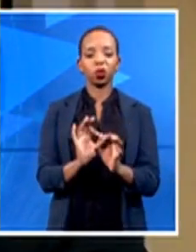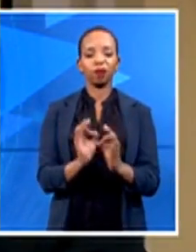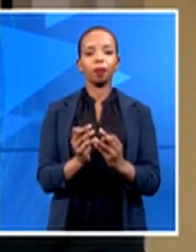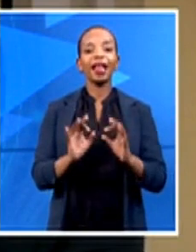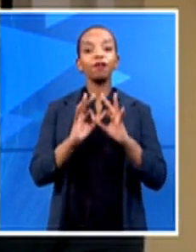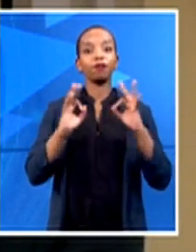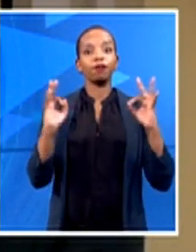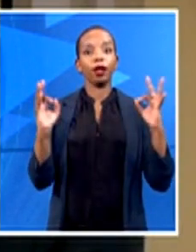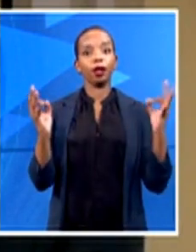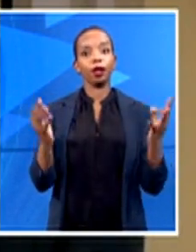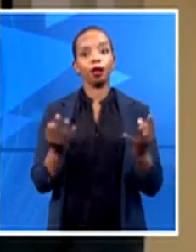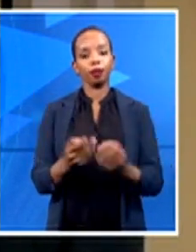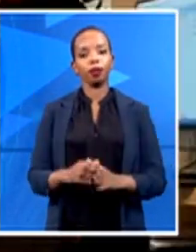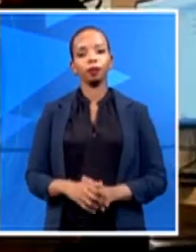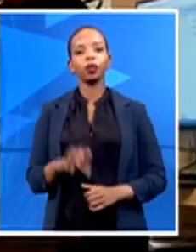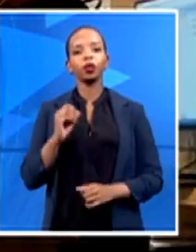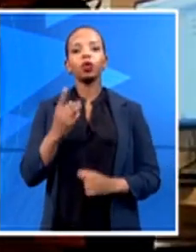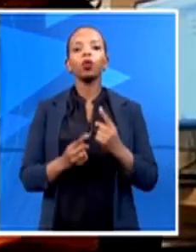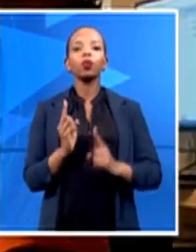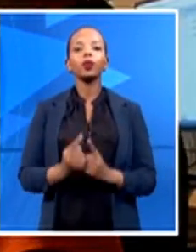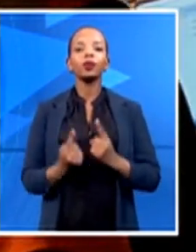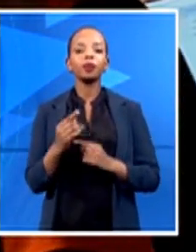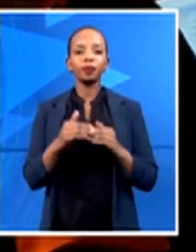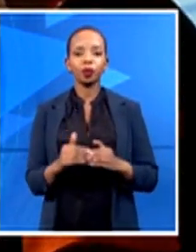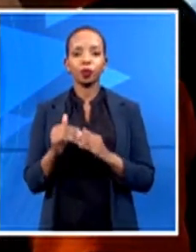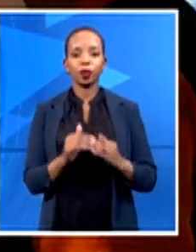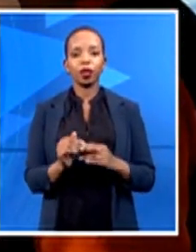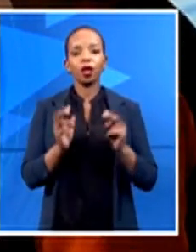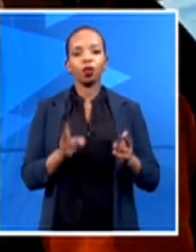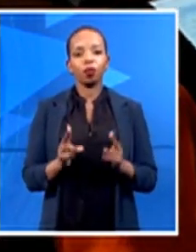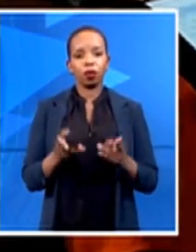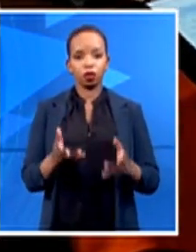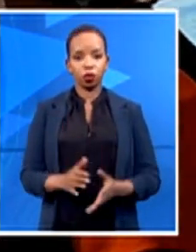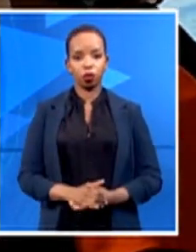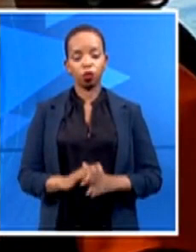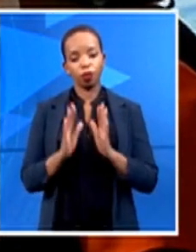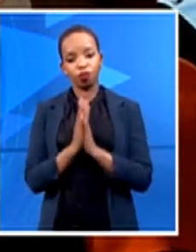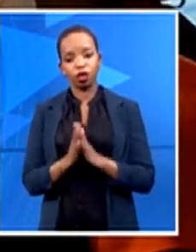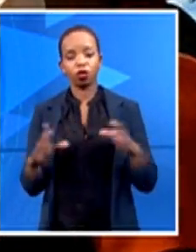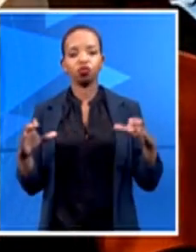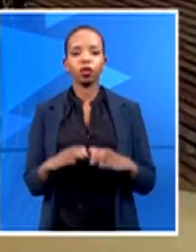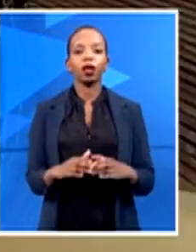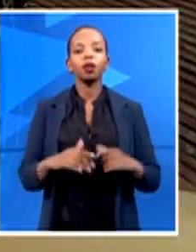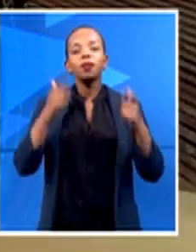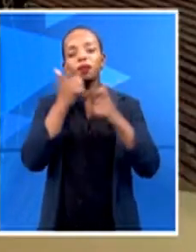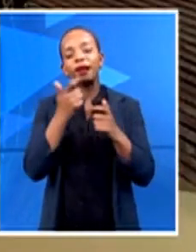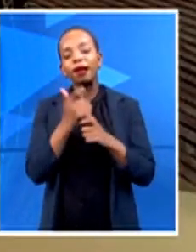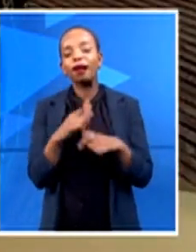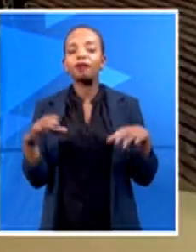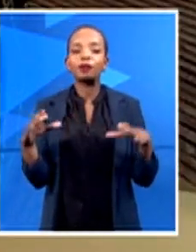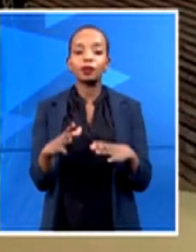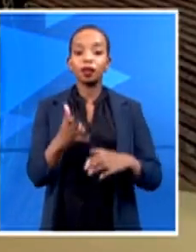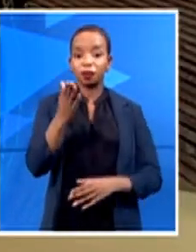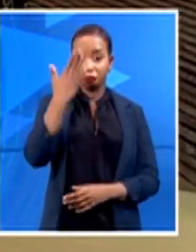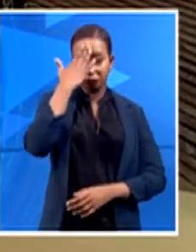other. We pray together, we laugh together. A big coping mechanism is actually laughing. We laugh, we